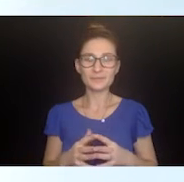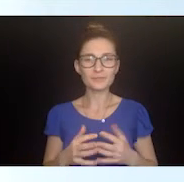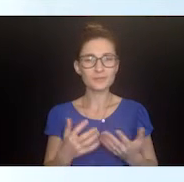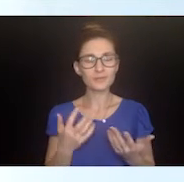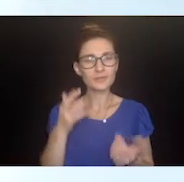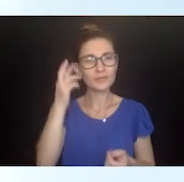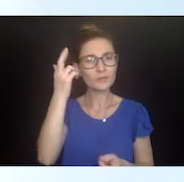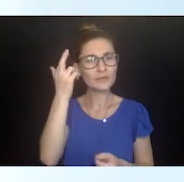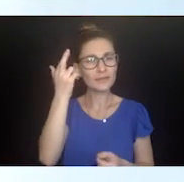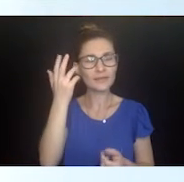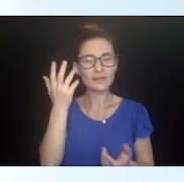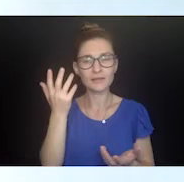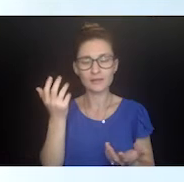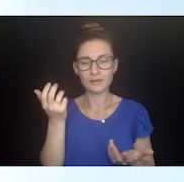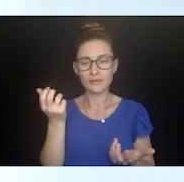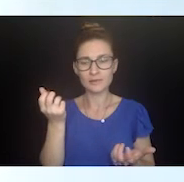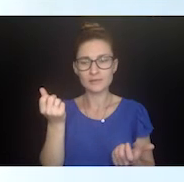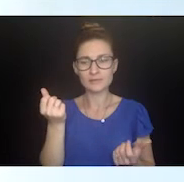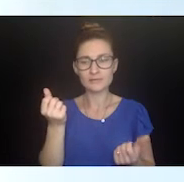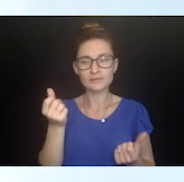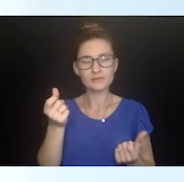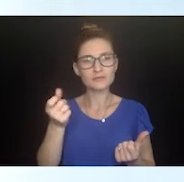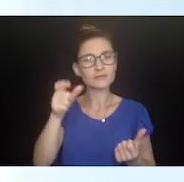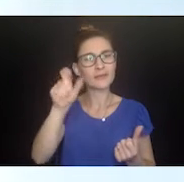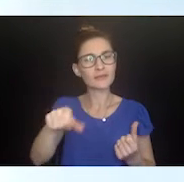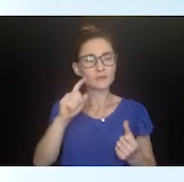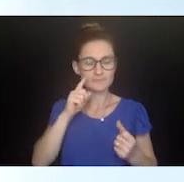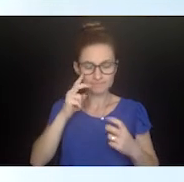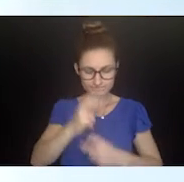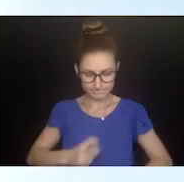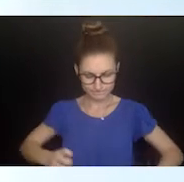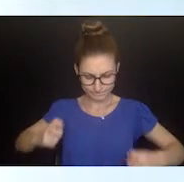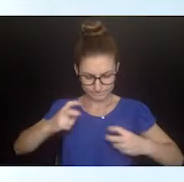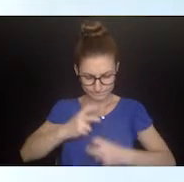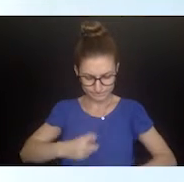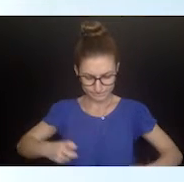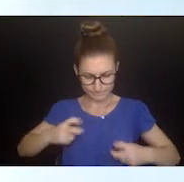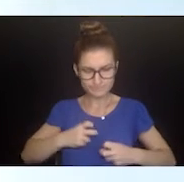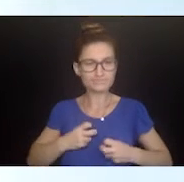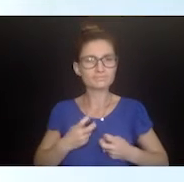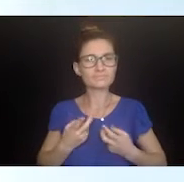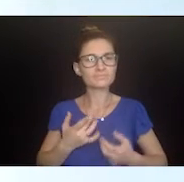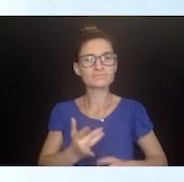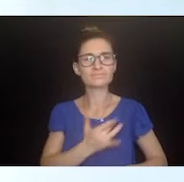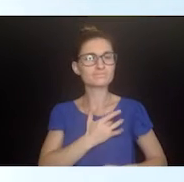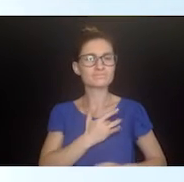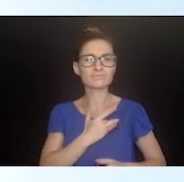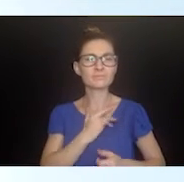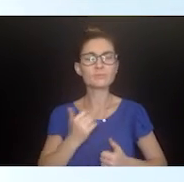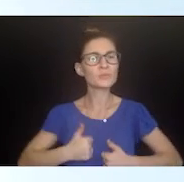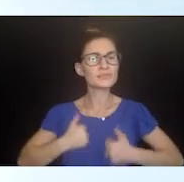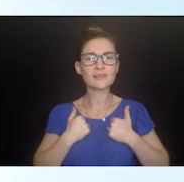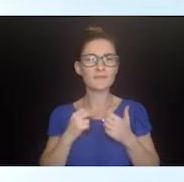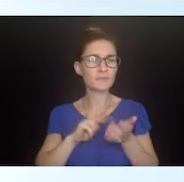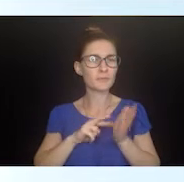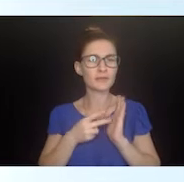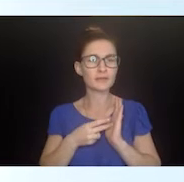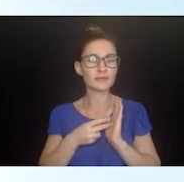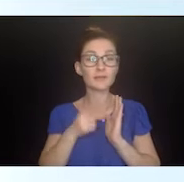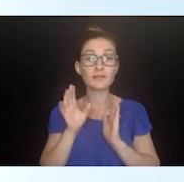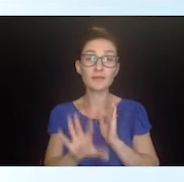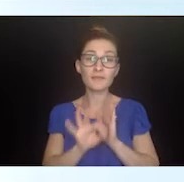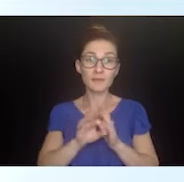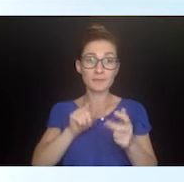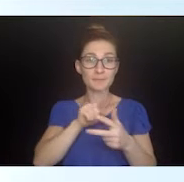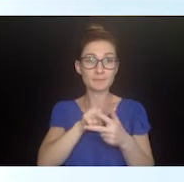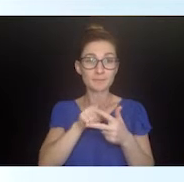I really had to question what life really meant to me. And what I came up with was three